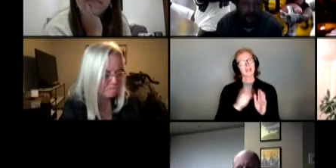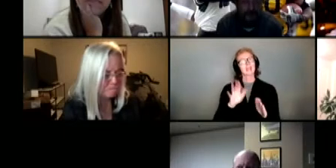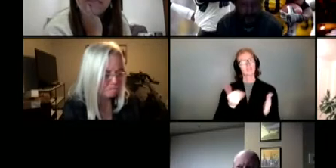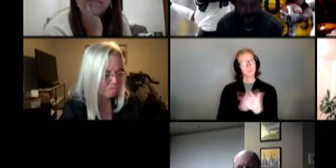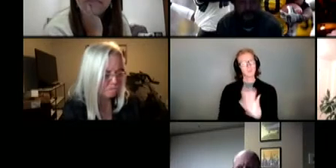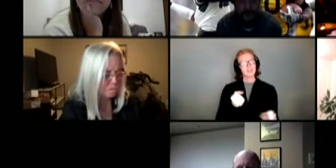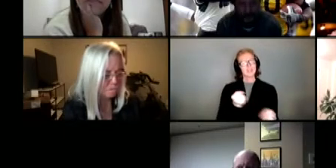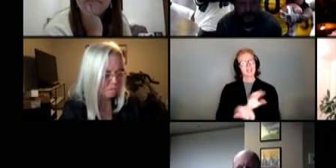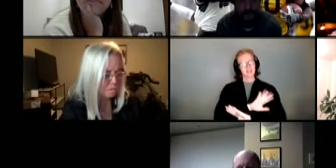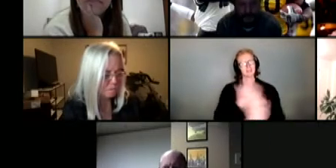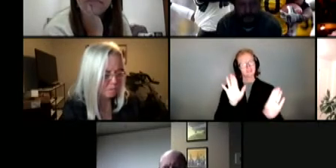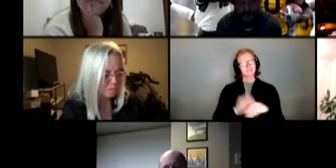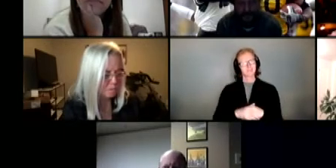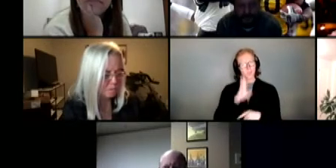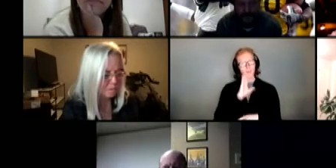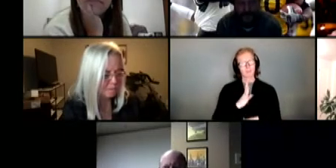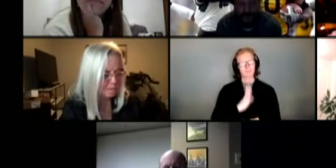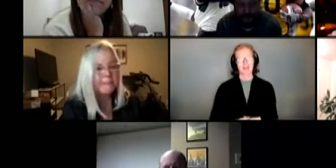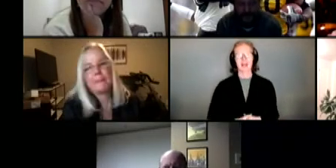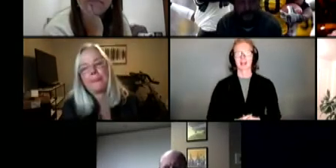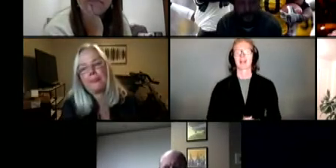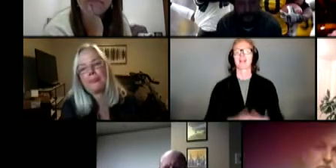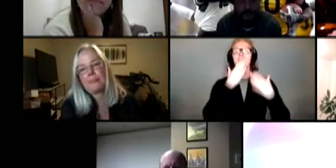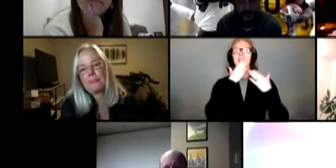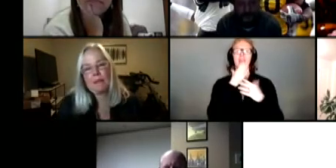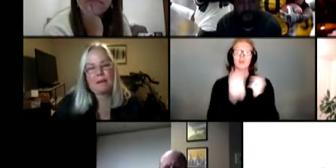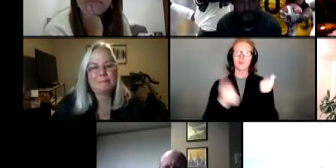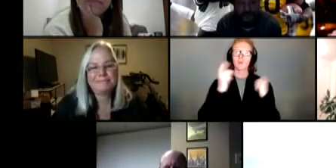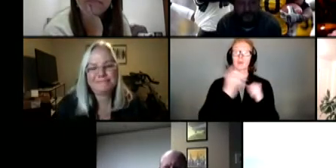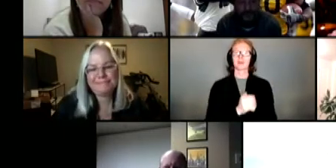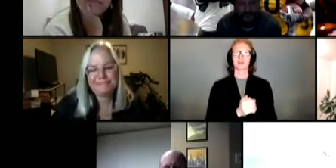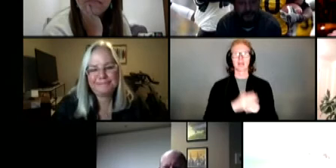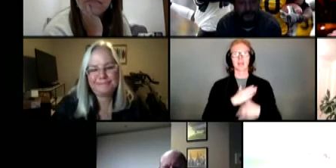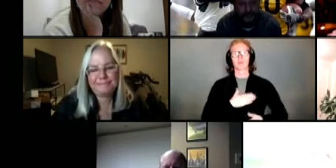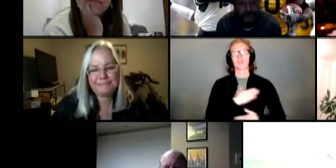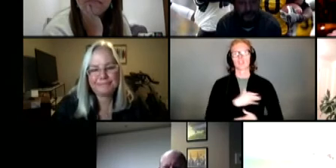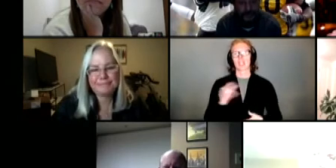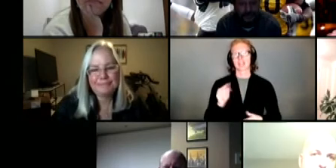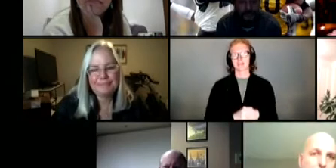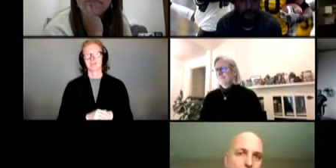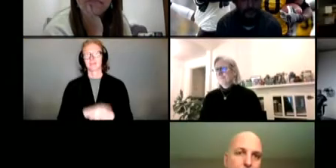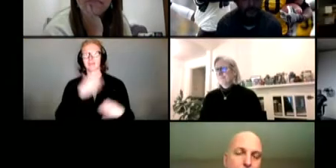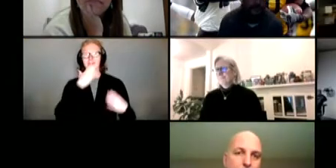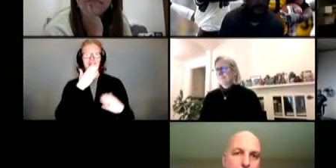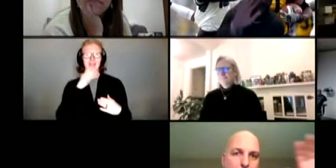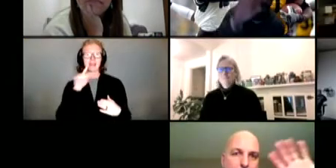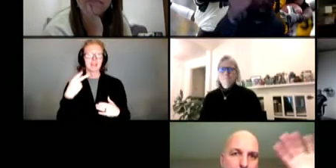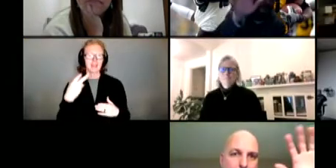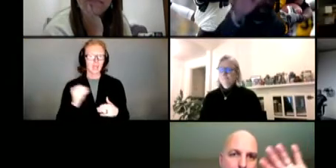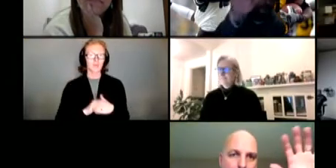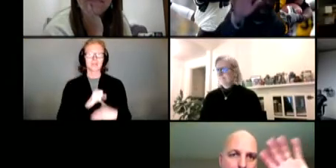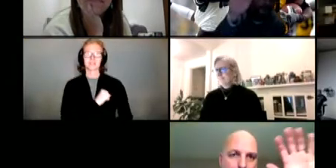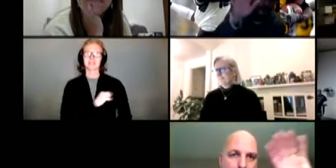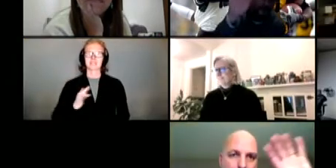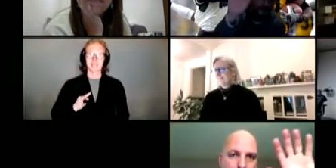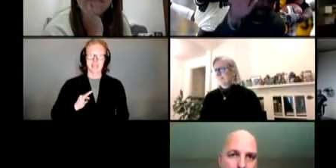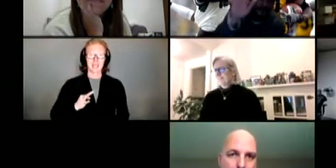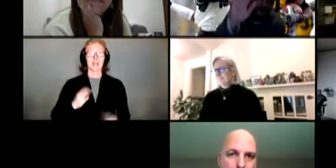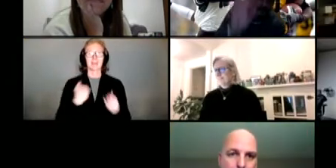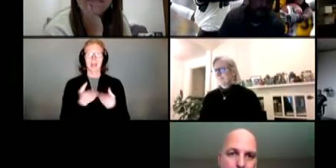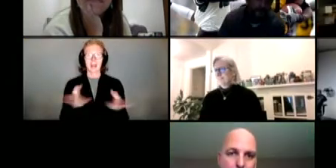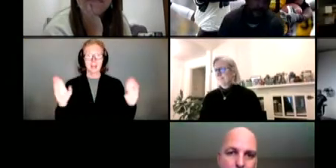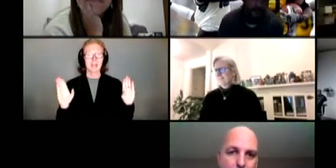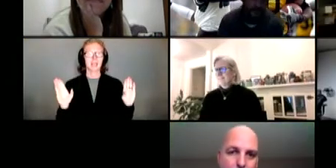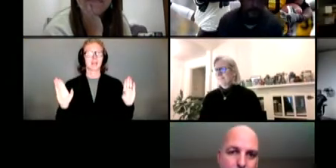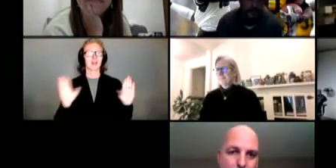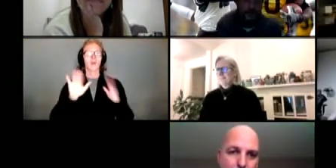coming. Yeah. Well, thank you all. All right. Really appreciate Thanks, it. Theo. Thank you, staff. Thank you, public.